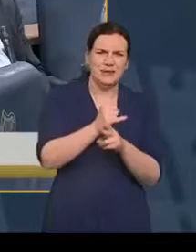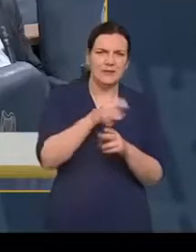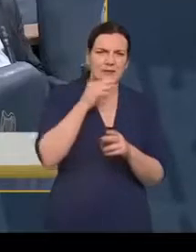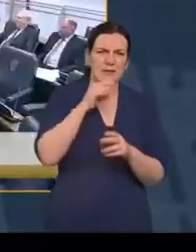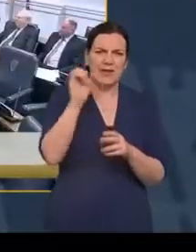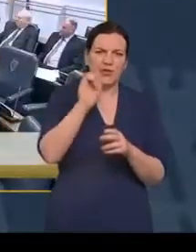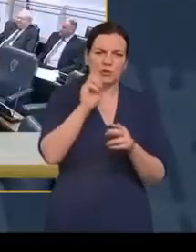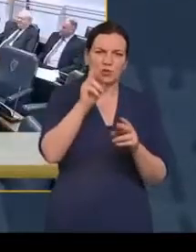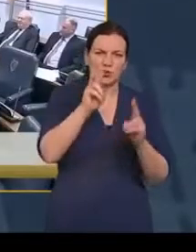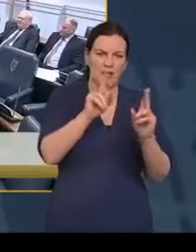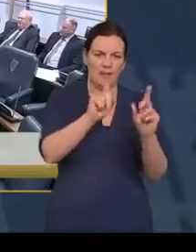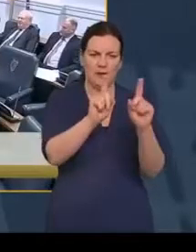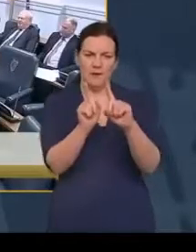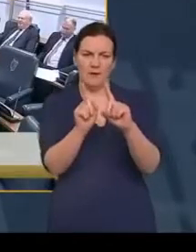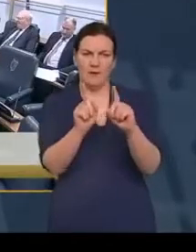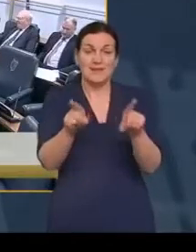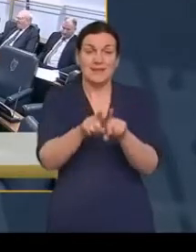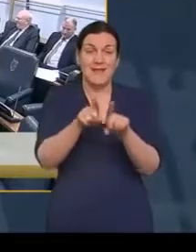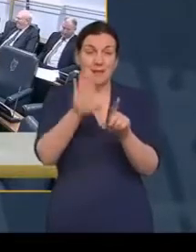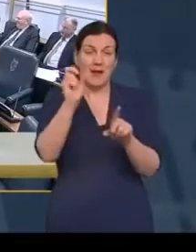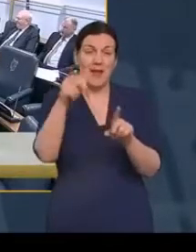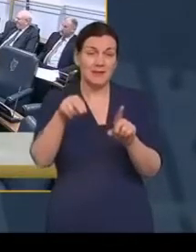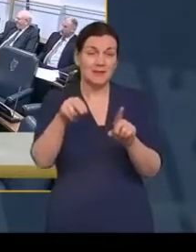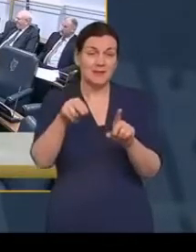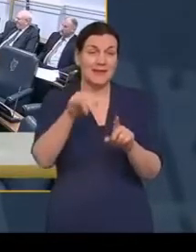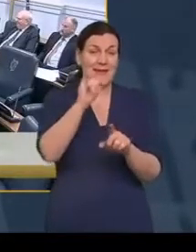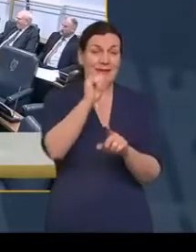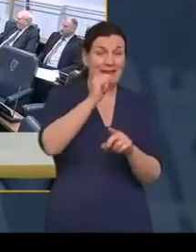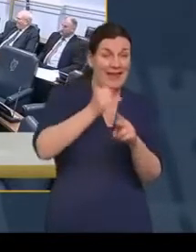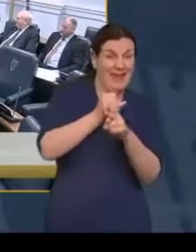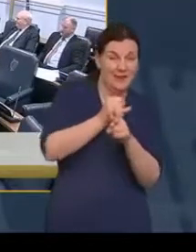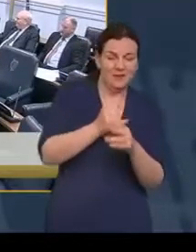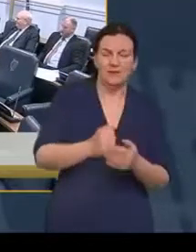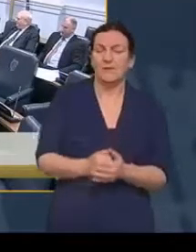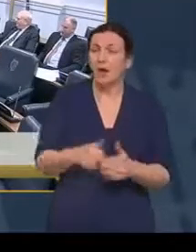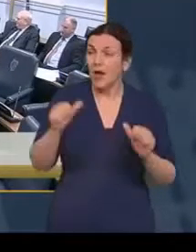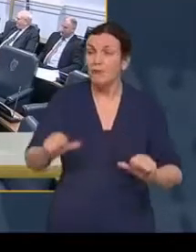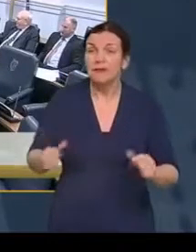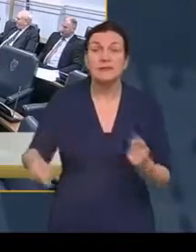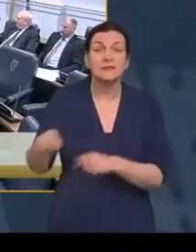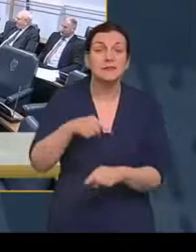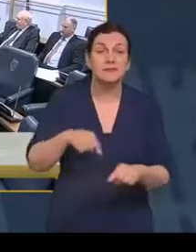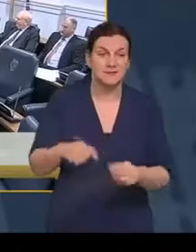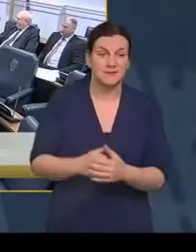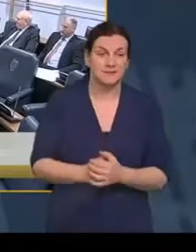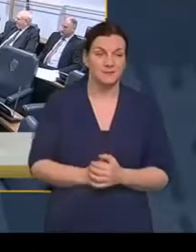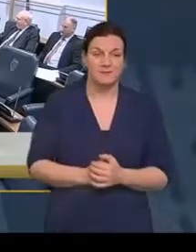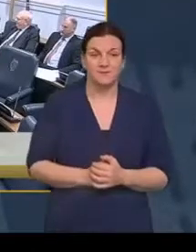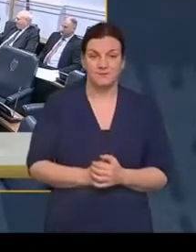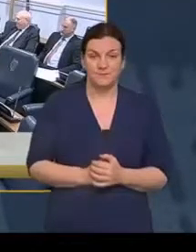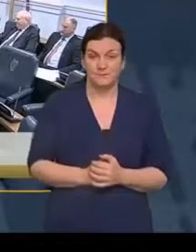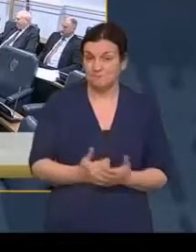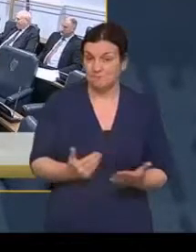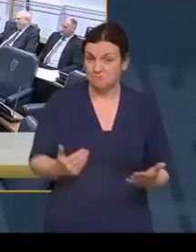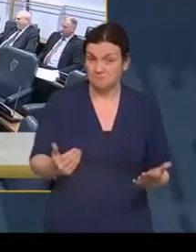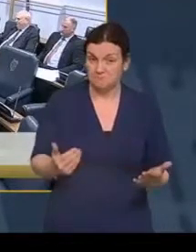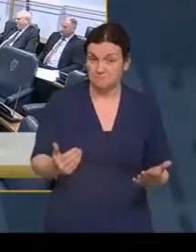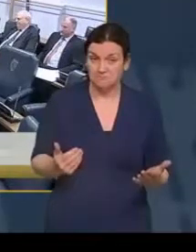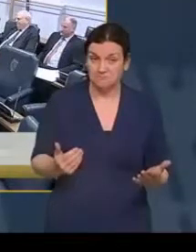it is a Latin in. That's the point. Yeah. Noted. Is a report stage agreed? Agreed.